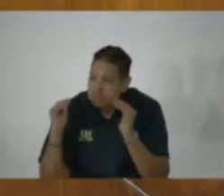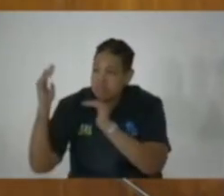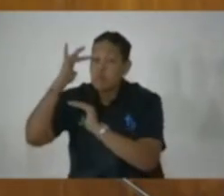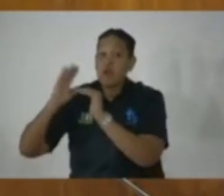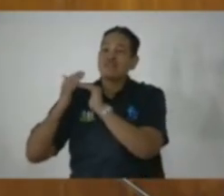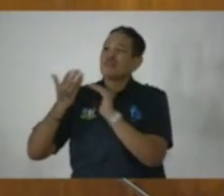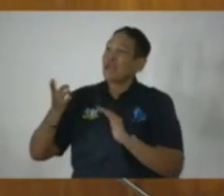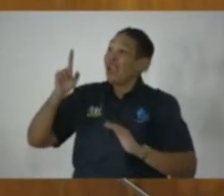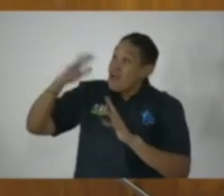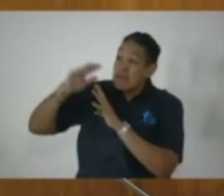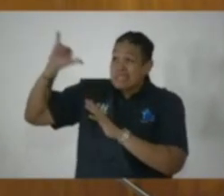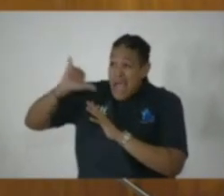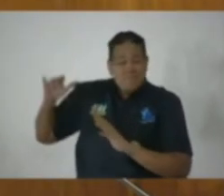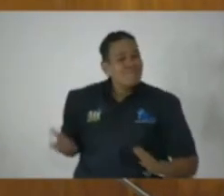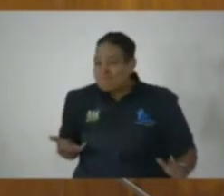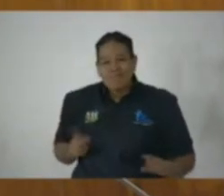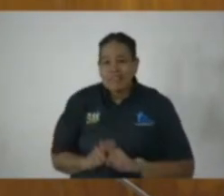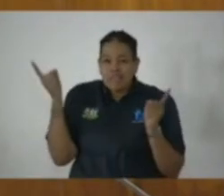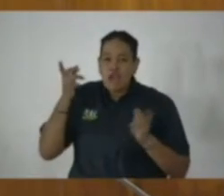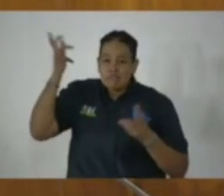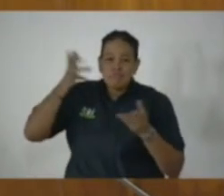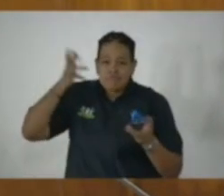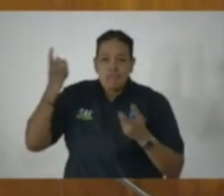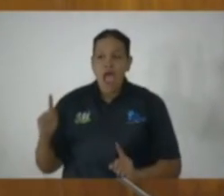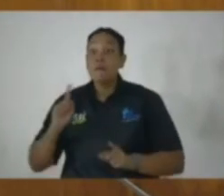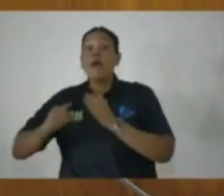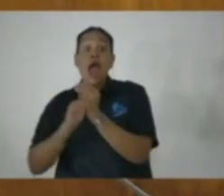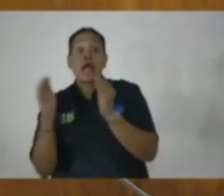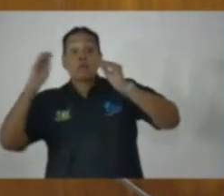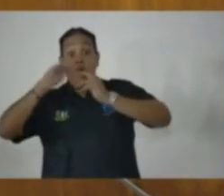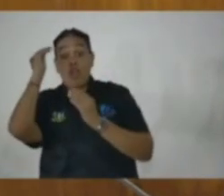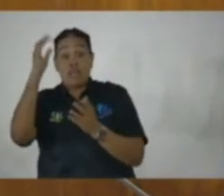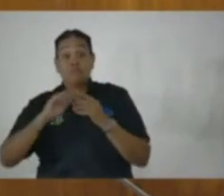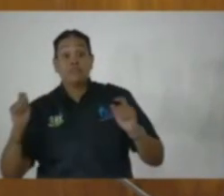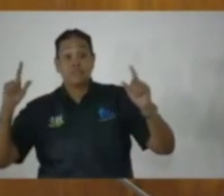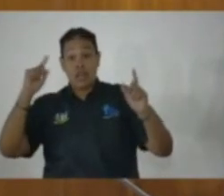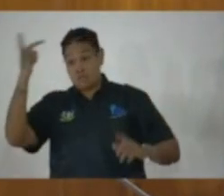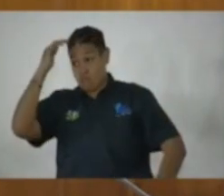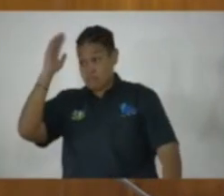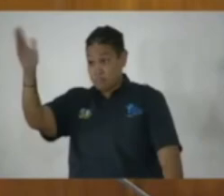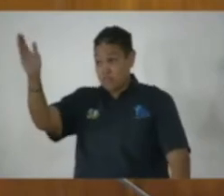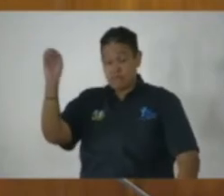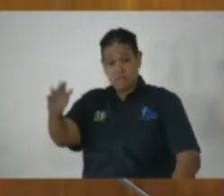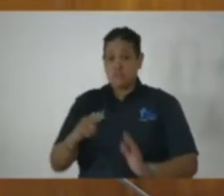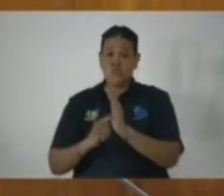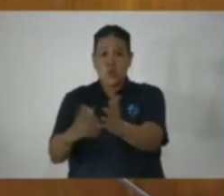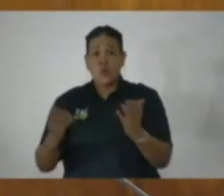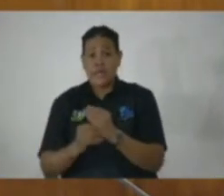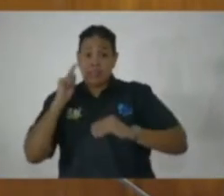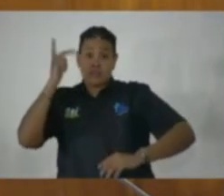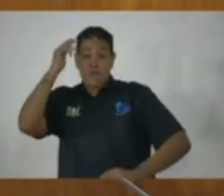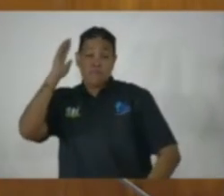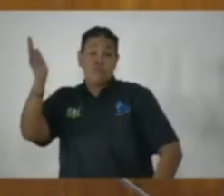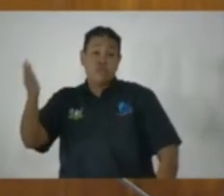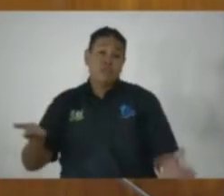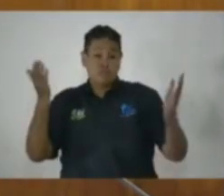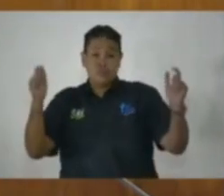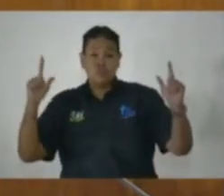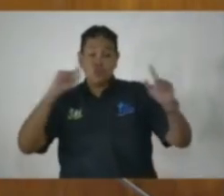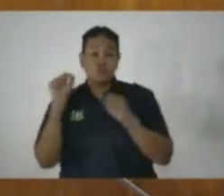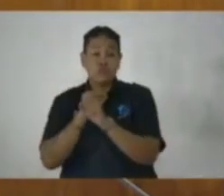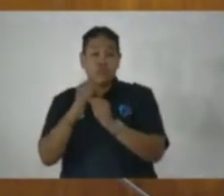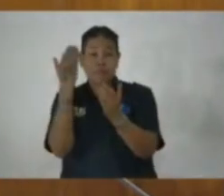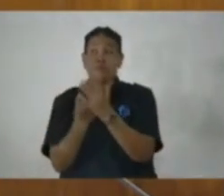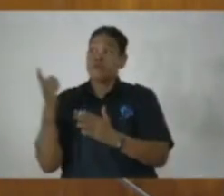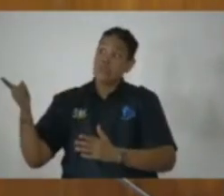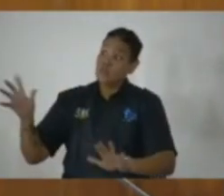have the same realities that we face. But there's even more information in the slides that the Prime Minister presented. In the slides that the Prime Minister presented, it proved